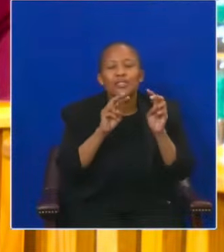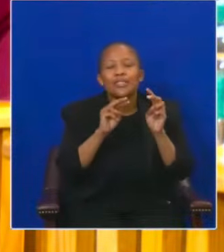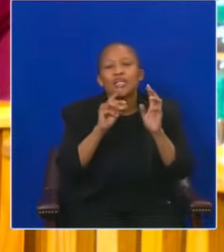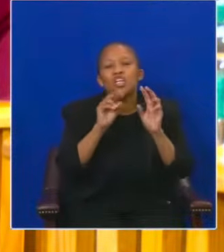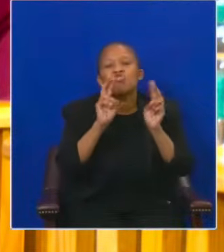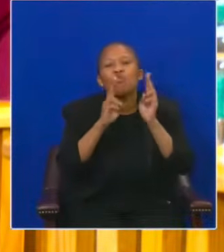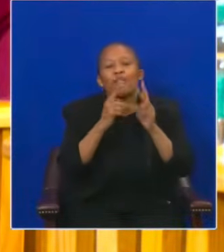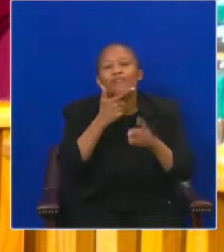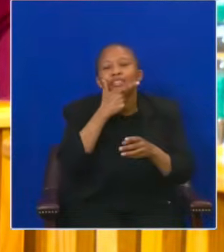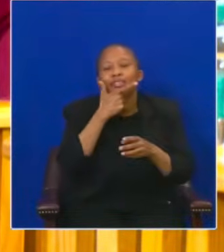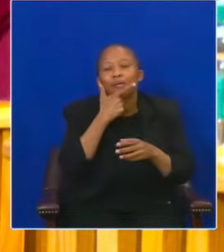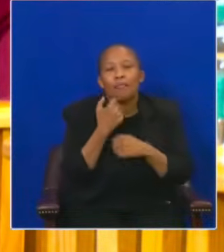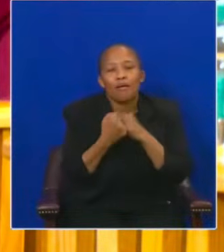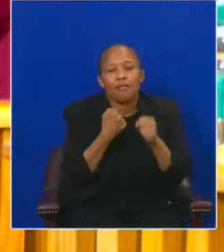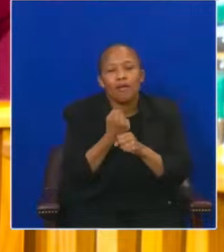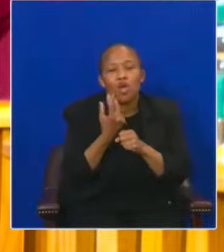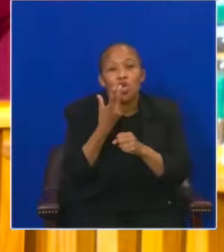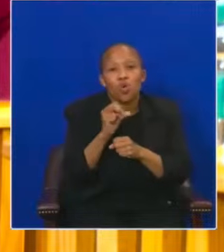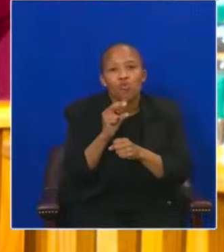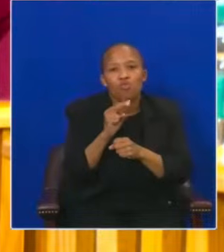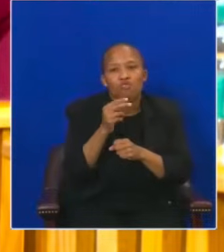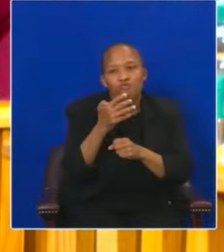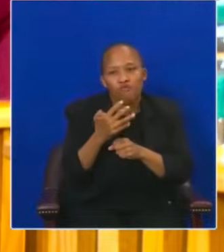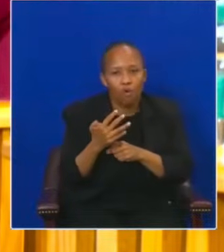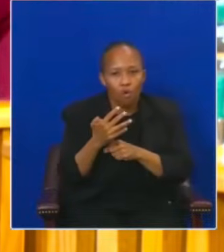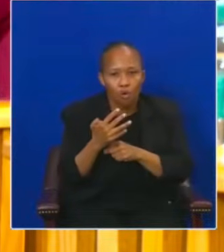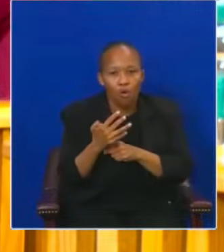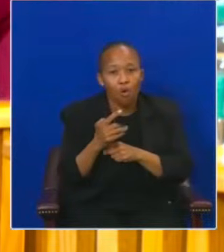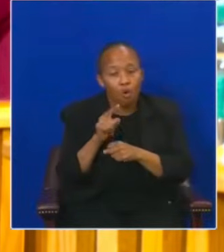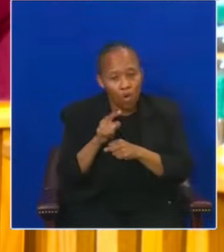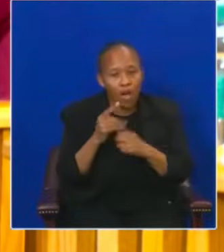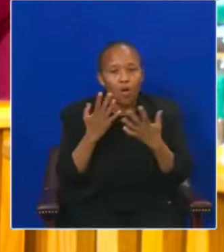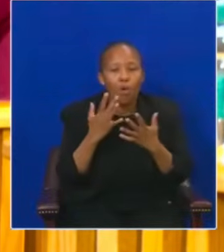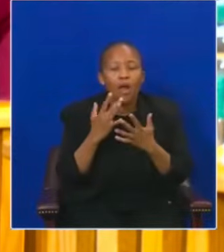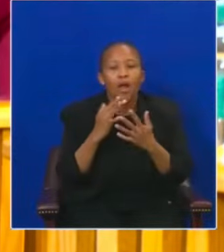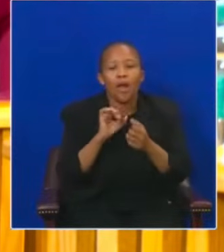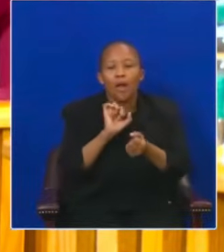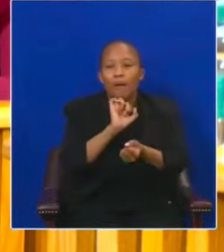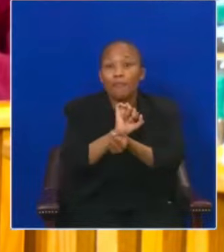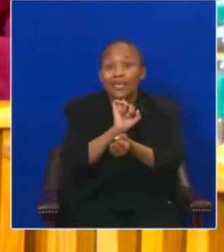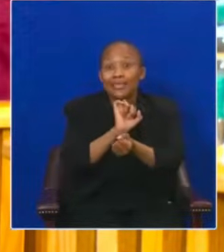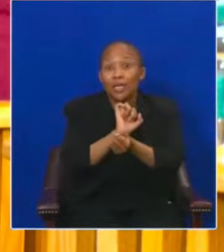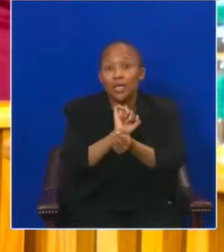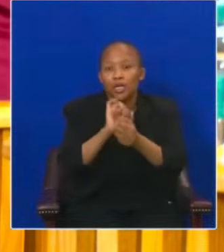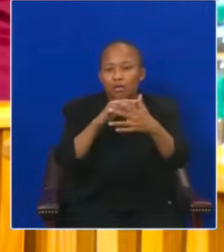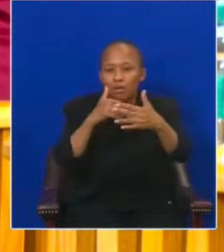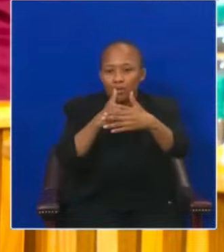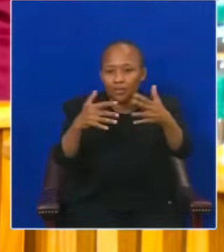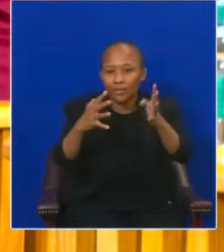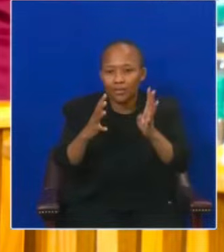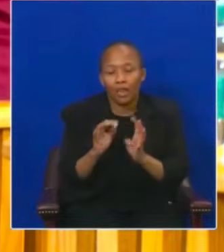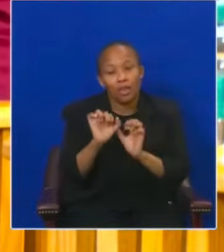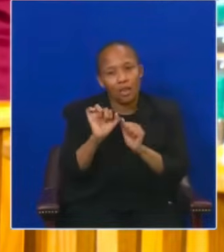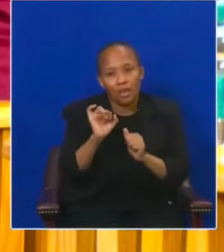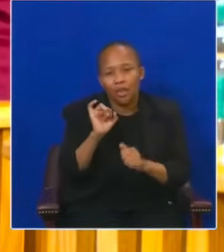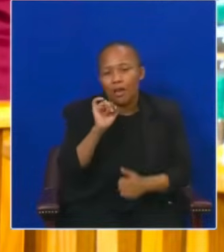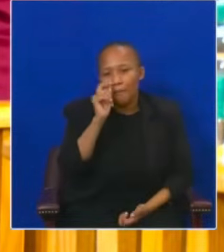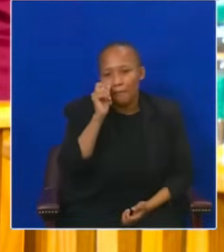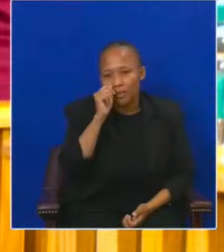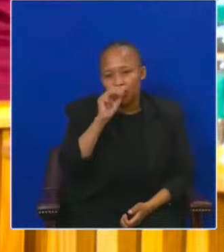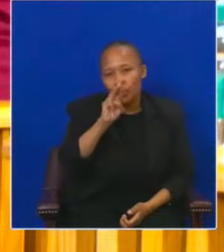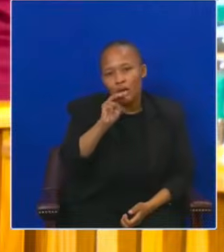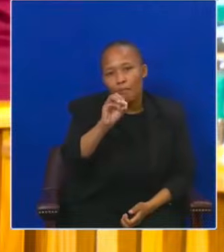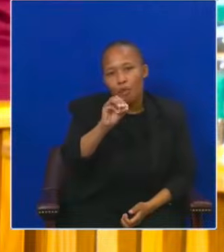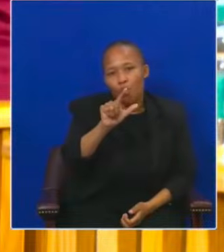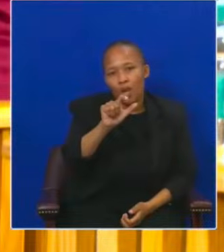2024 Raid on the Prison Cell of Mr. Katiso Molefe. I will then repeat the question to